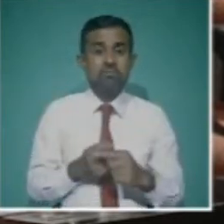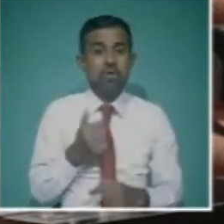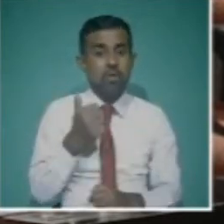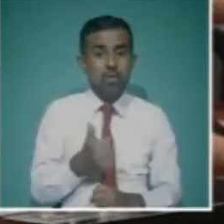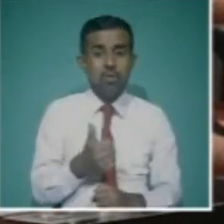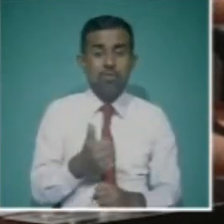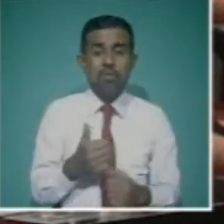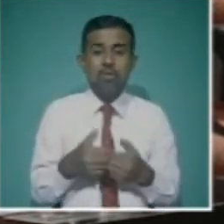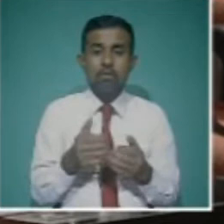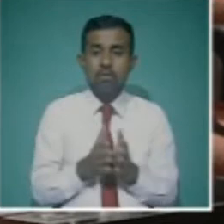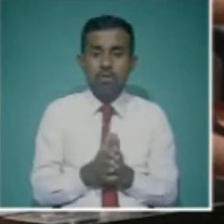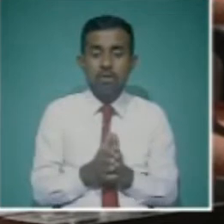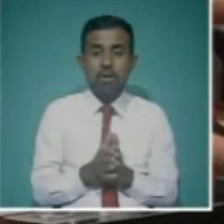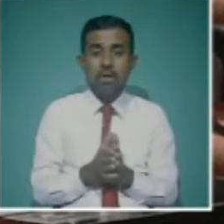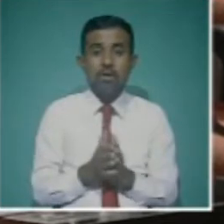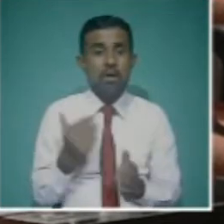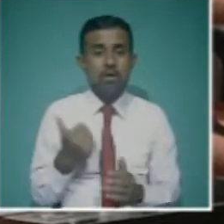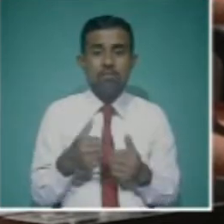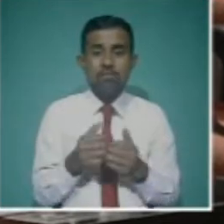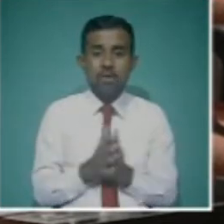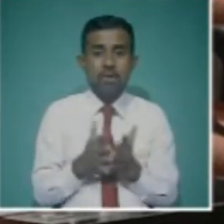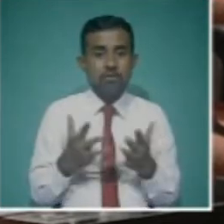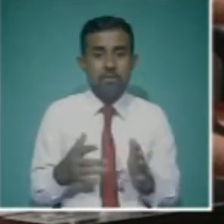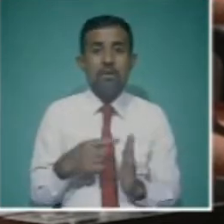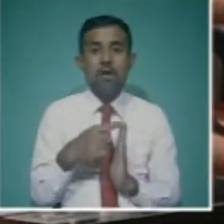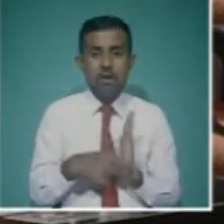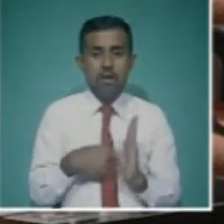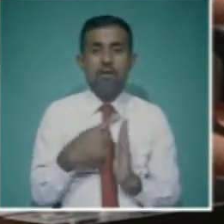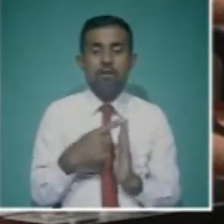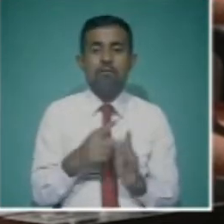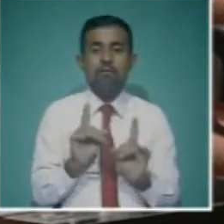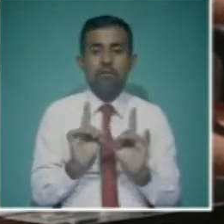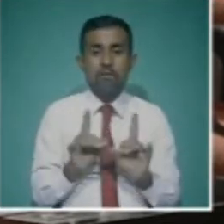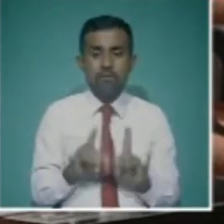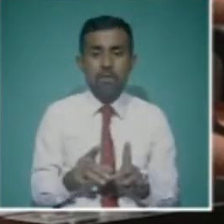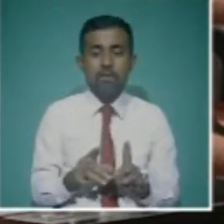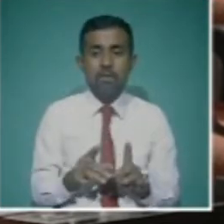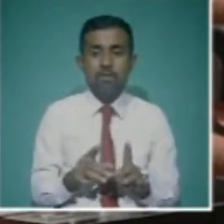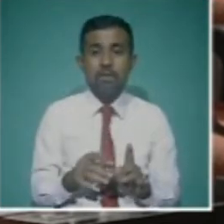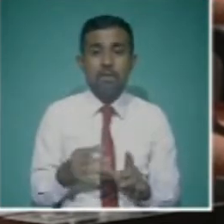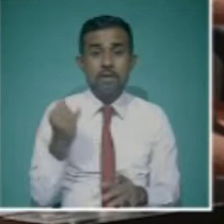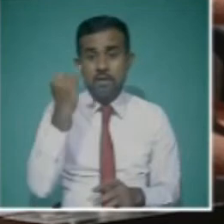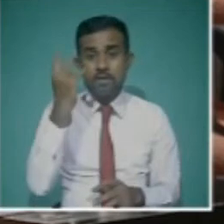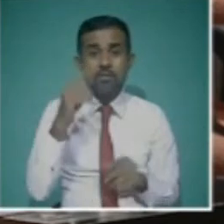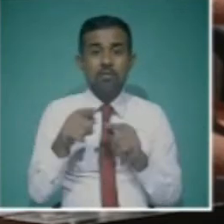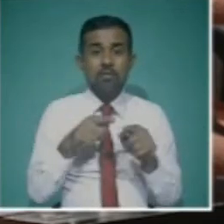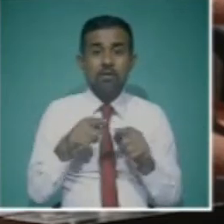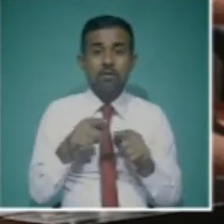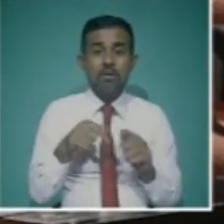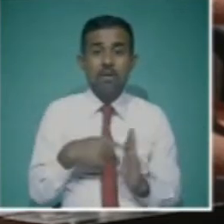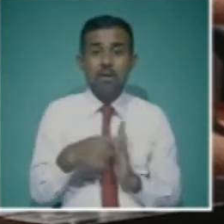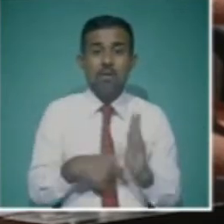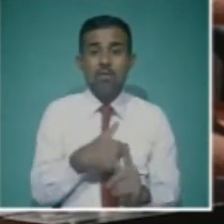independent, newly independent country by countries such as Singapore, which were aspiring to follow Sri